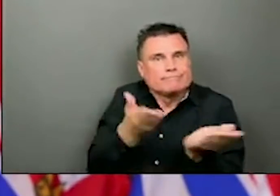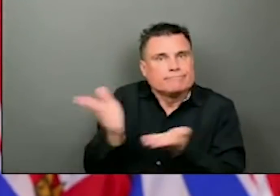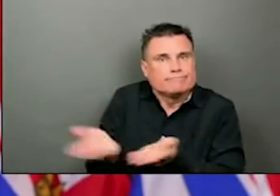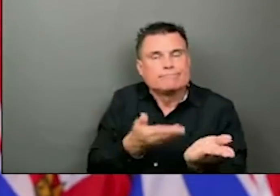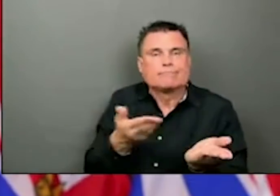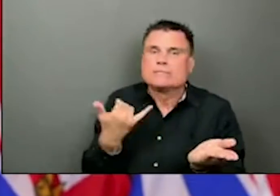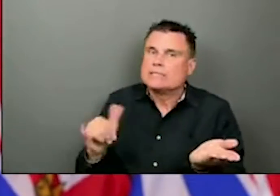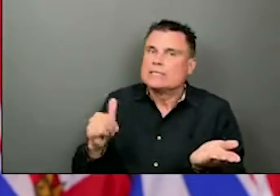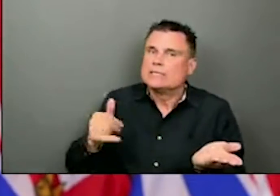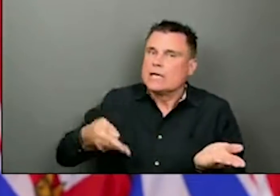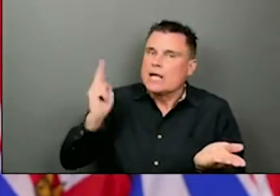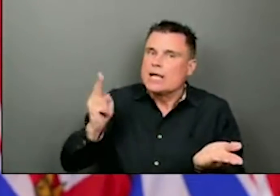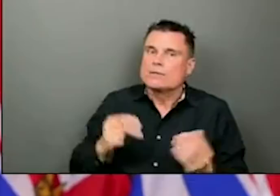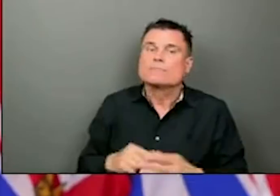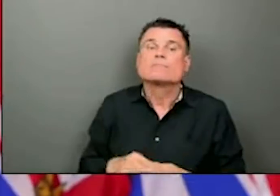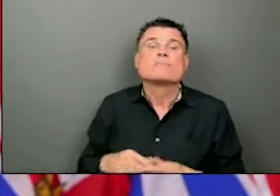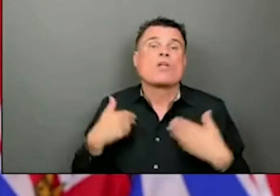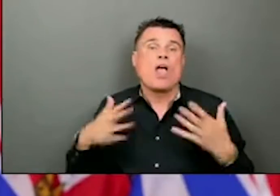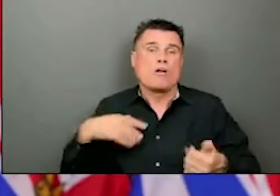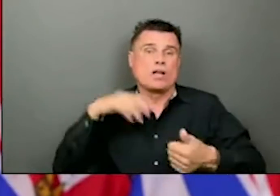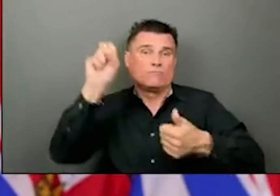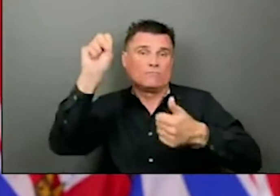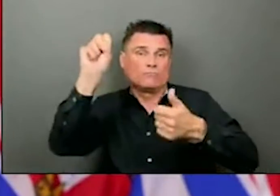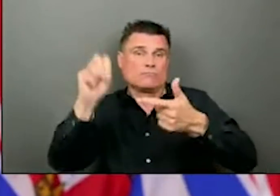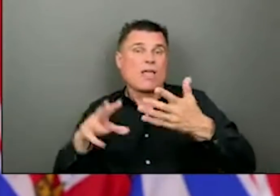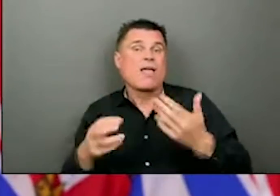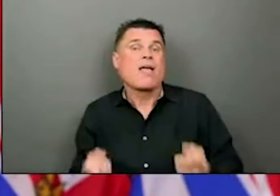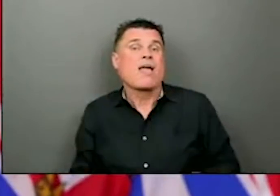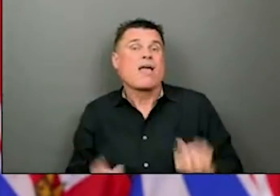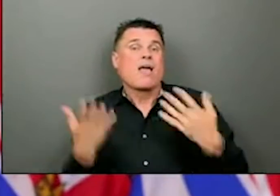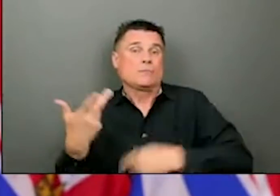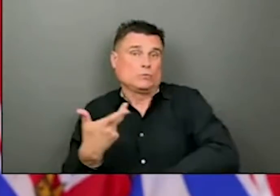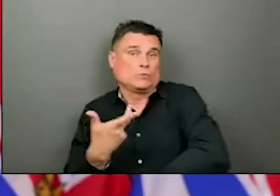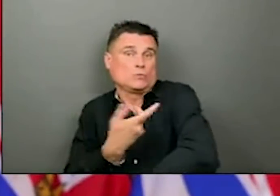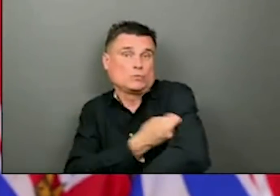3,250,161 doses of COVID-19 administered,